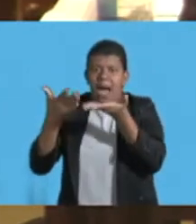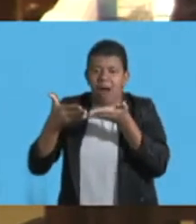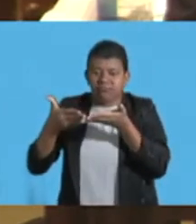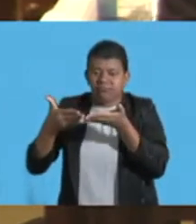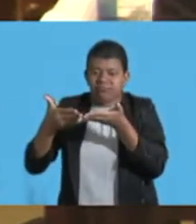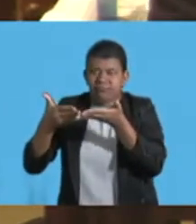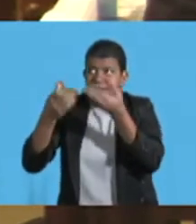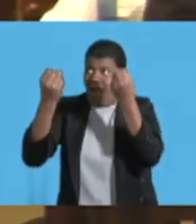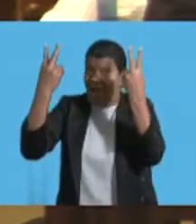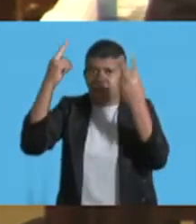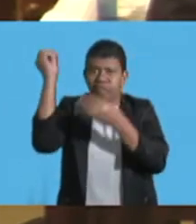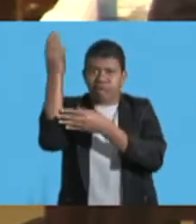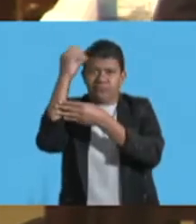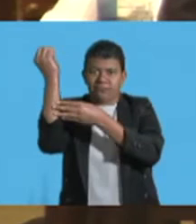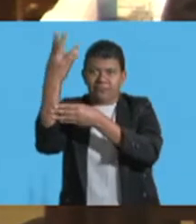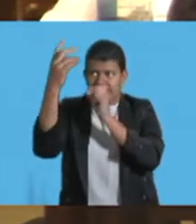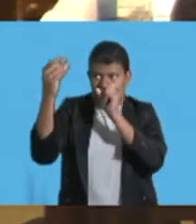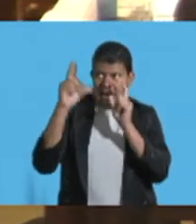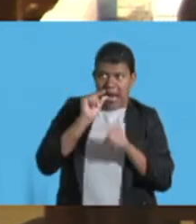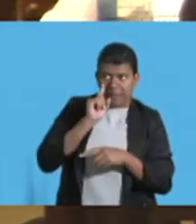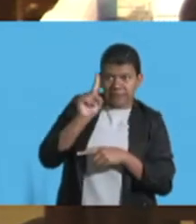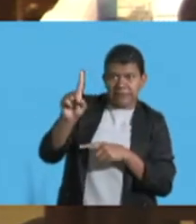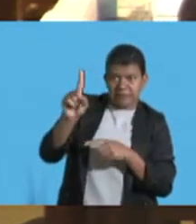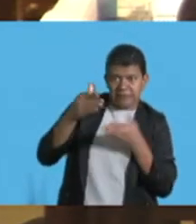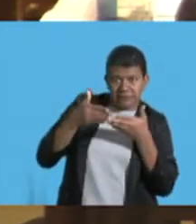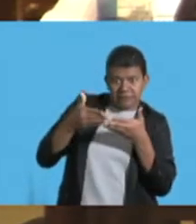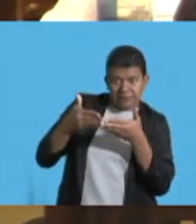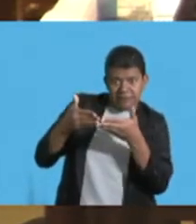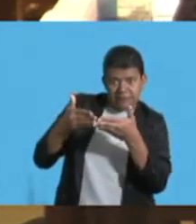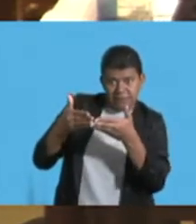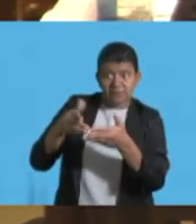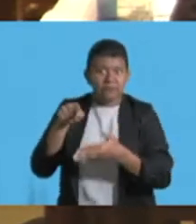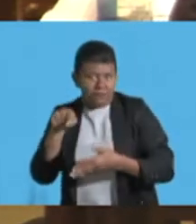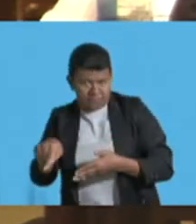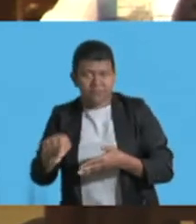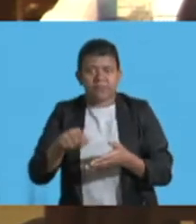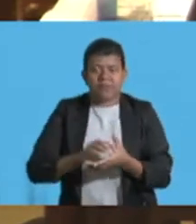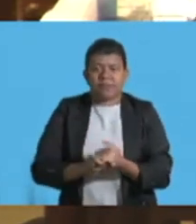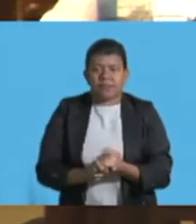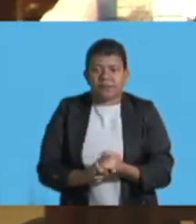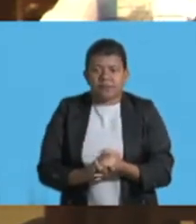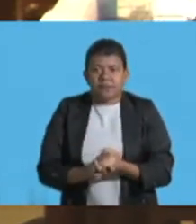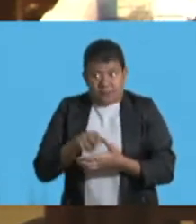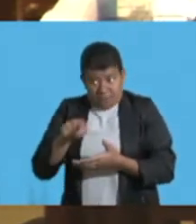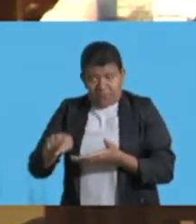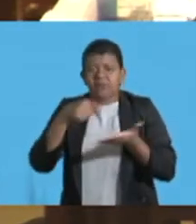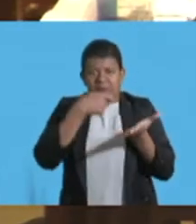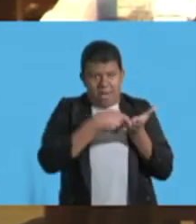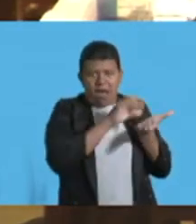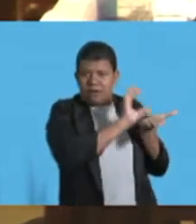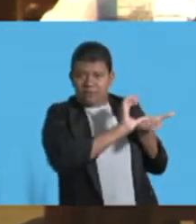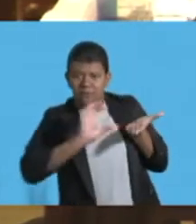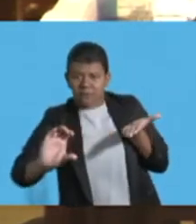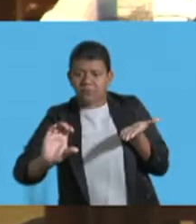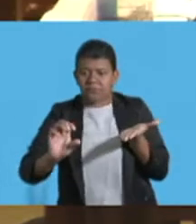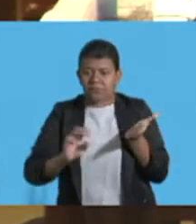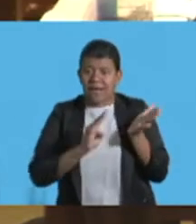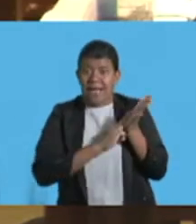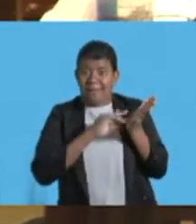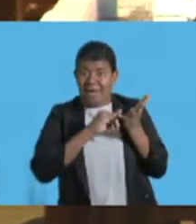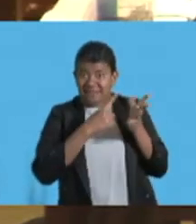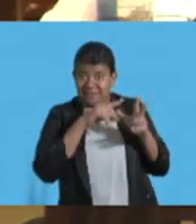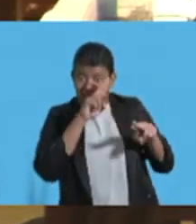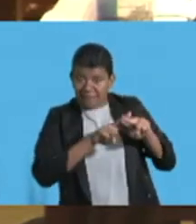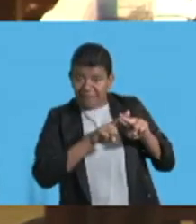Speaker, despite the abnormal responsibilities of regulatory authority, MSF is embarking on a